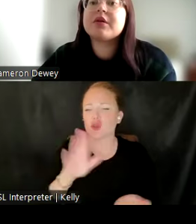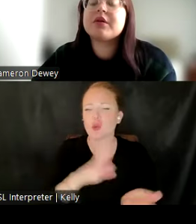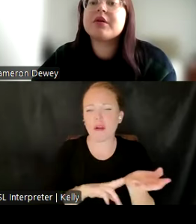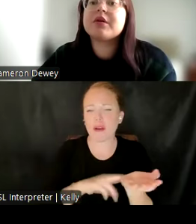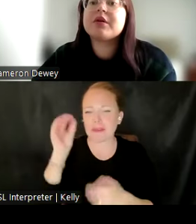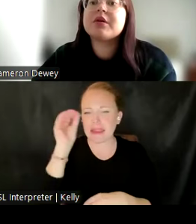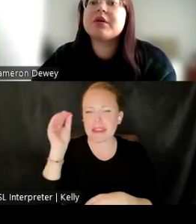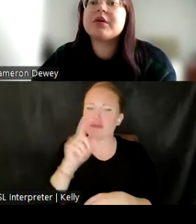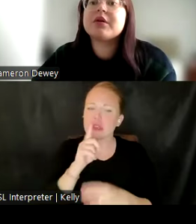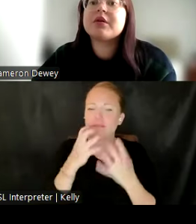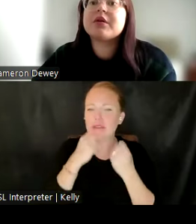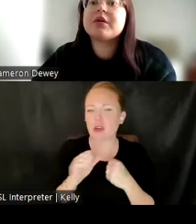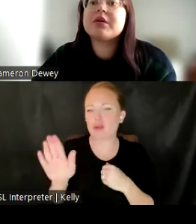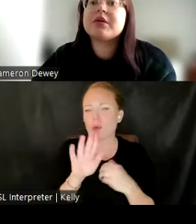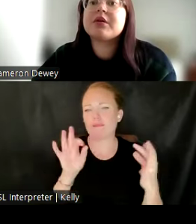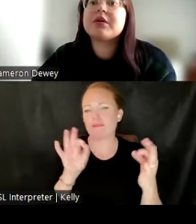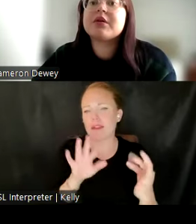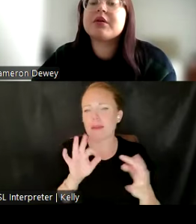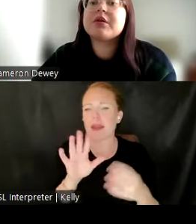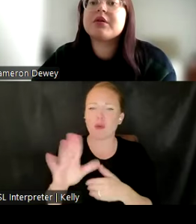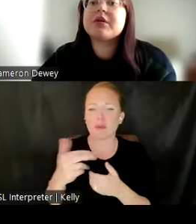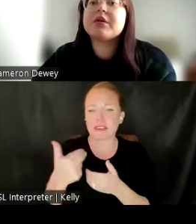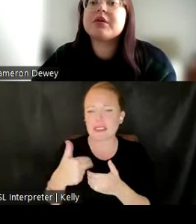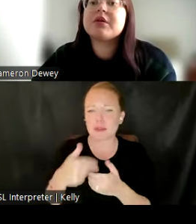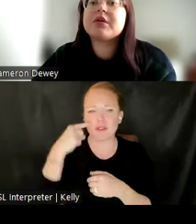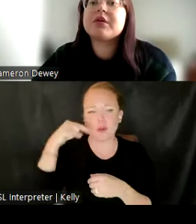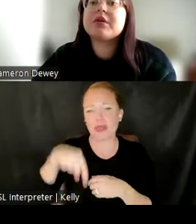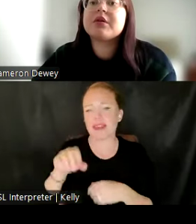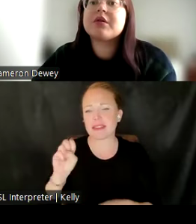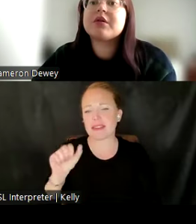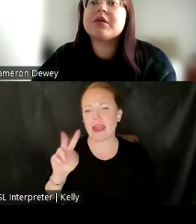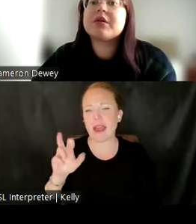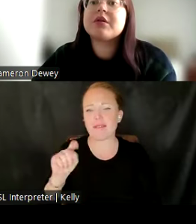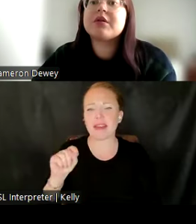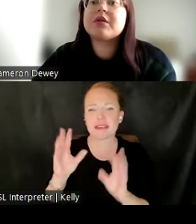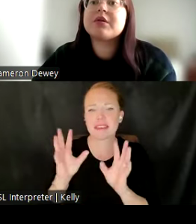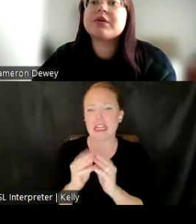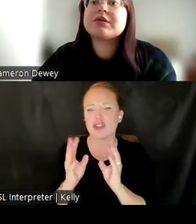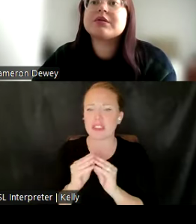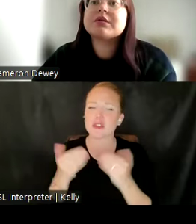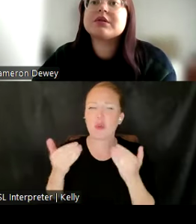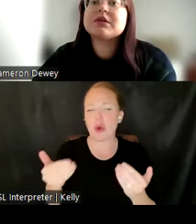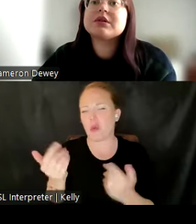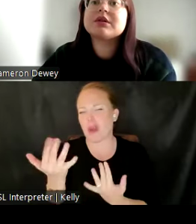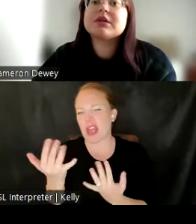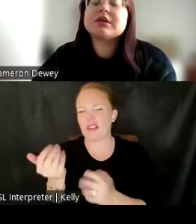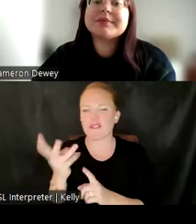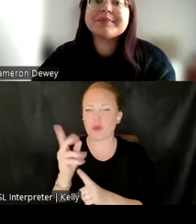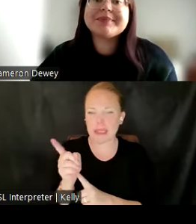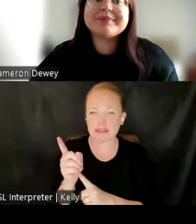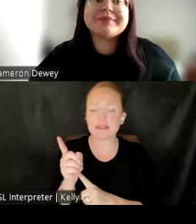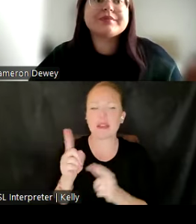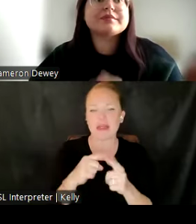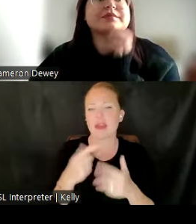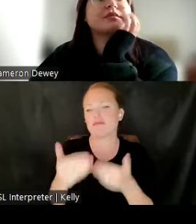and appreciate your guys' participation for all these SAVAT sessions. So we'll give it a few moments and then